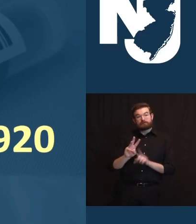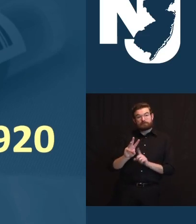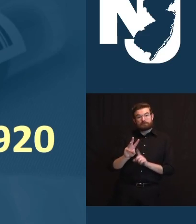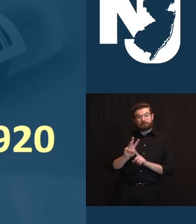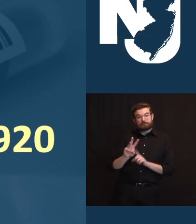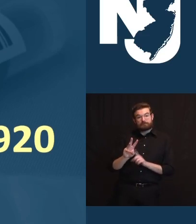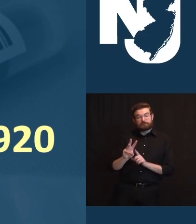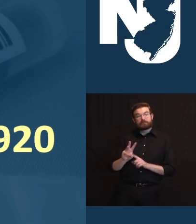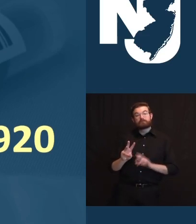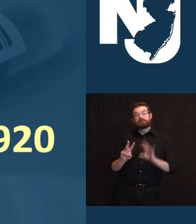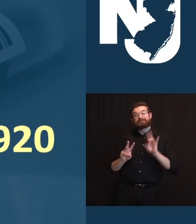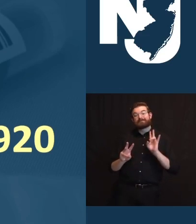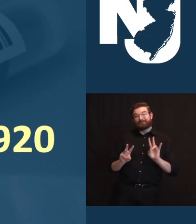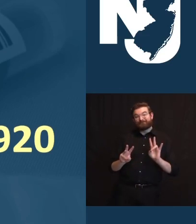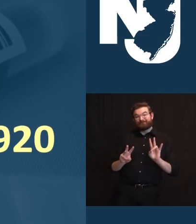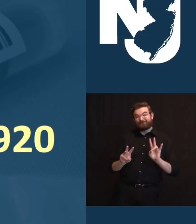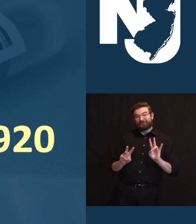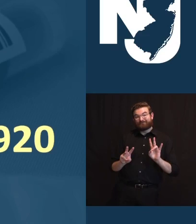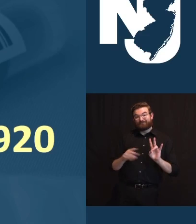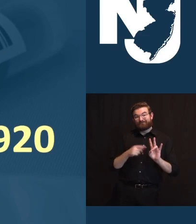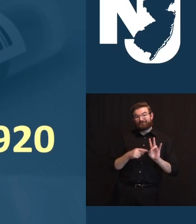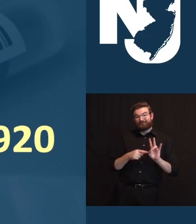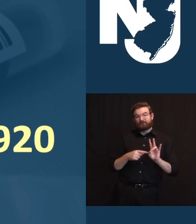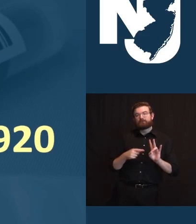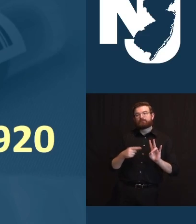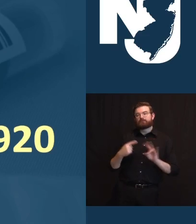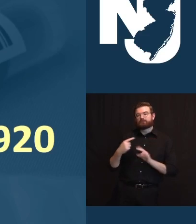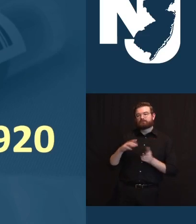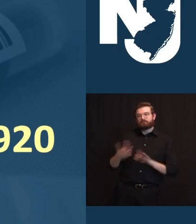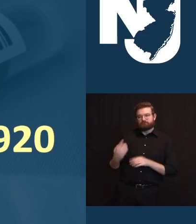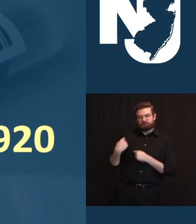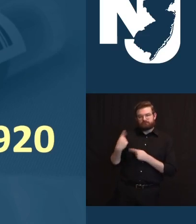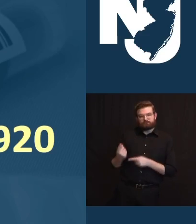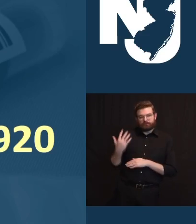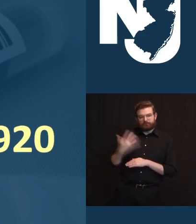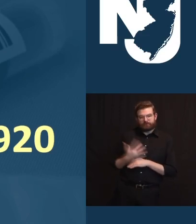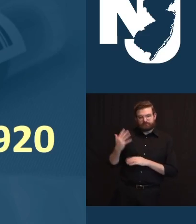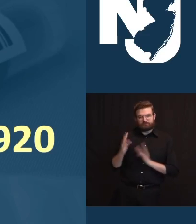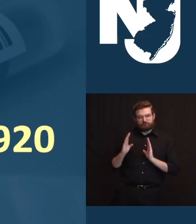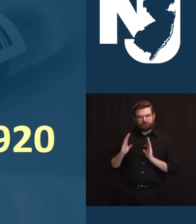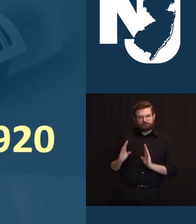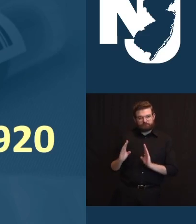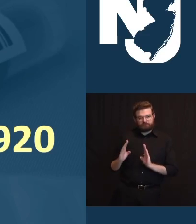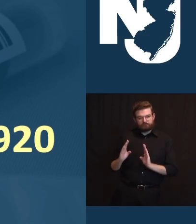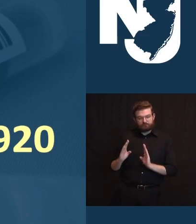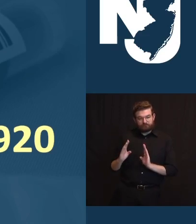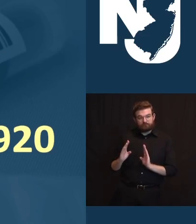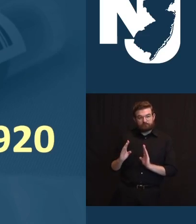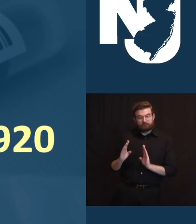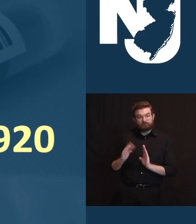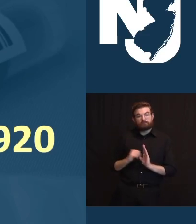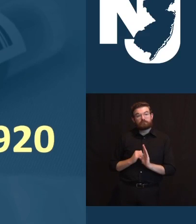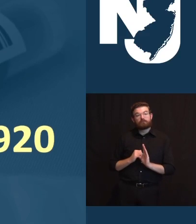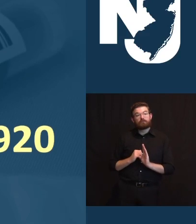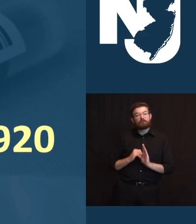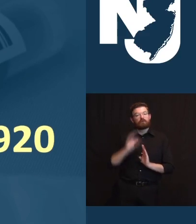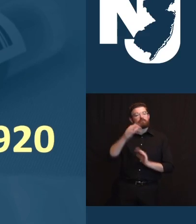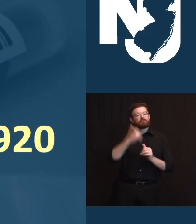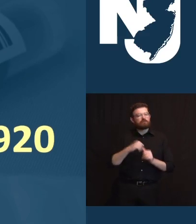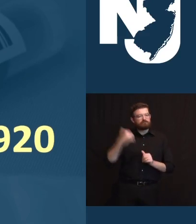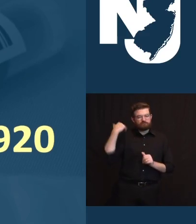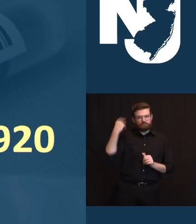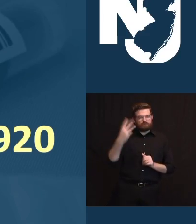past 5 days. Those are confirmed. And again, this is apples and oranges, as we discussed on Wednesday. I believe